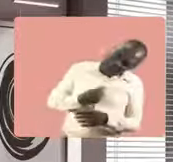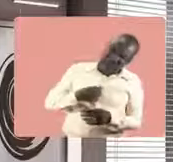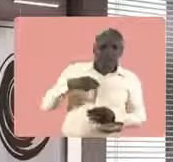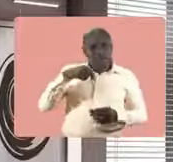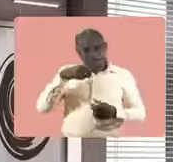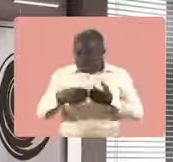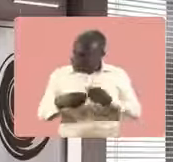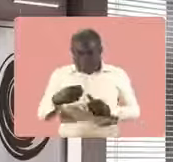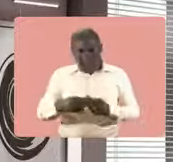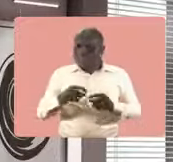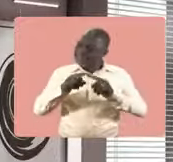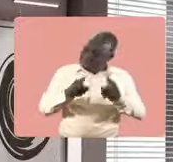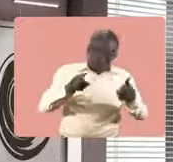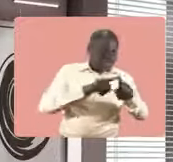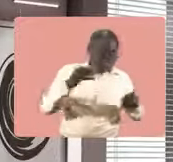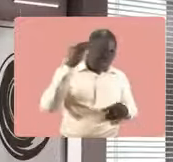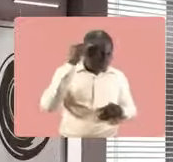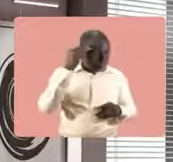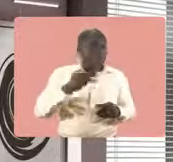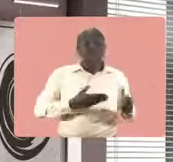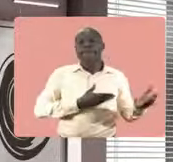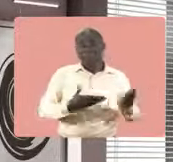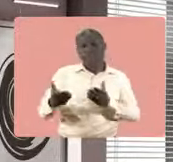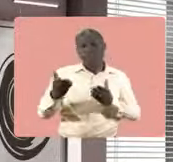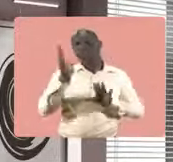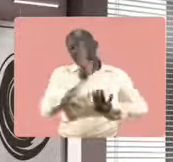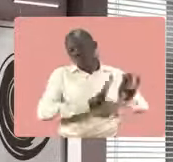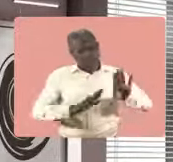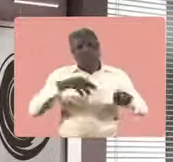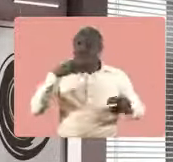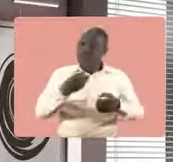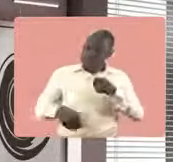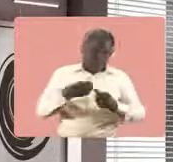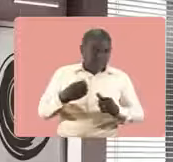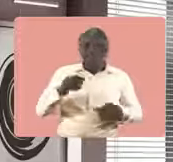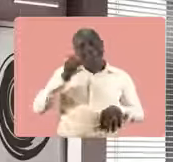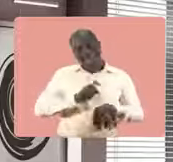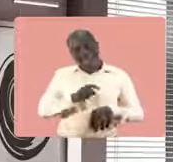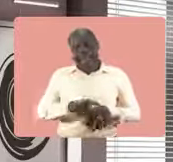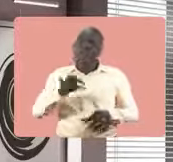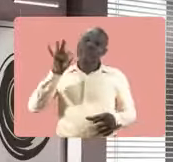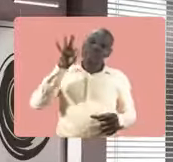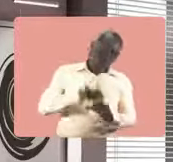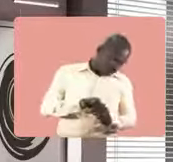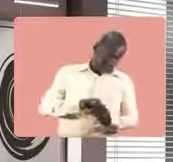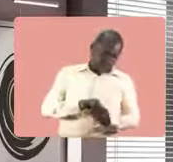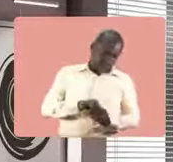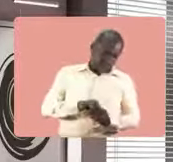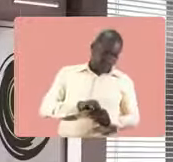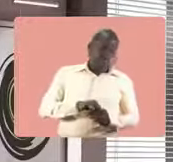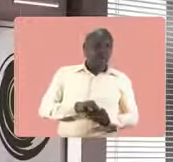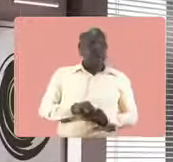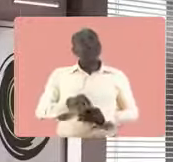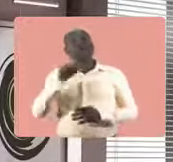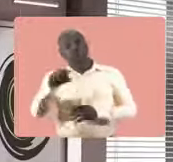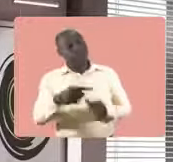animtia wenum ana kofa problem ade eba ewo abato ebreso